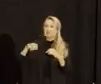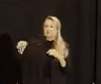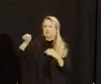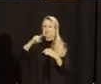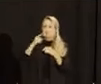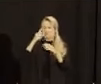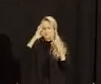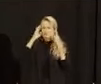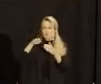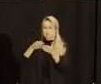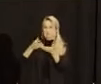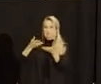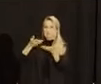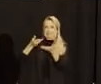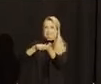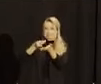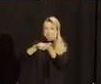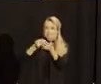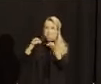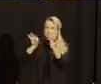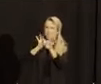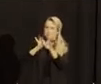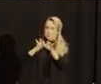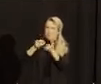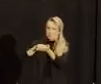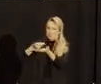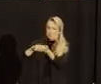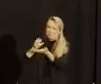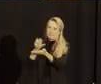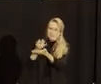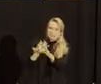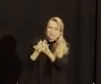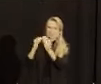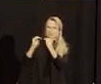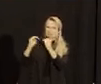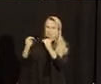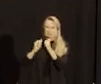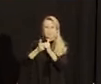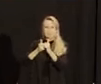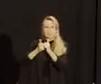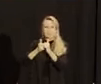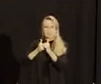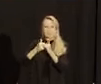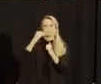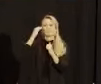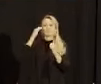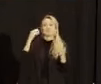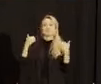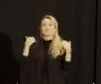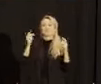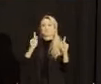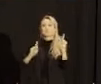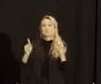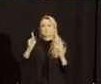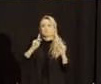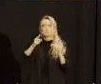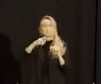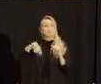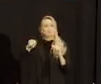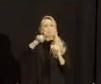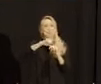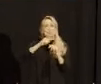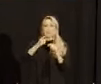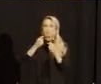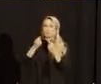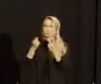so important as we talk about young people with disabilities transitioning and growing